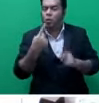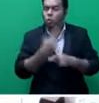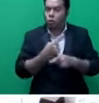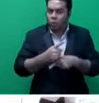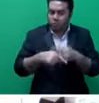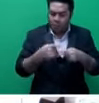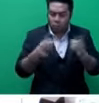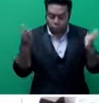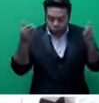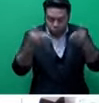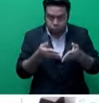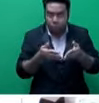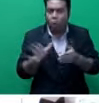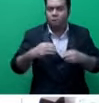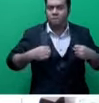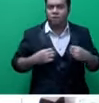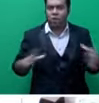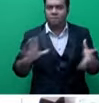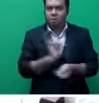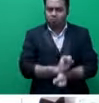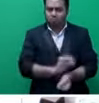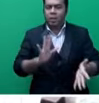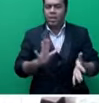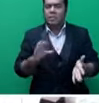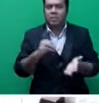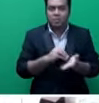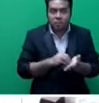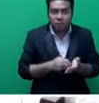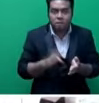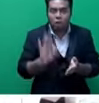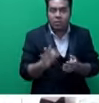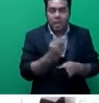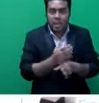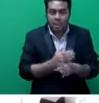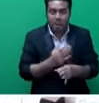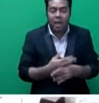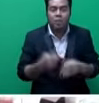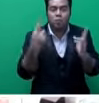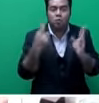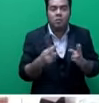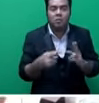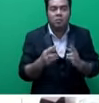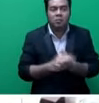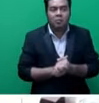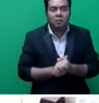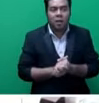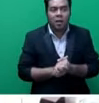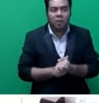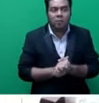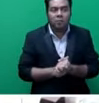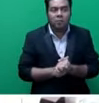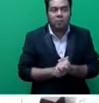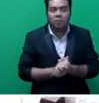guarantees all Fijians freedom from slavery, servitude, forced labor, and human trafficking, and freedom from cruel